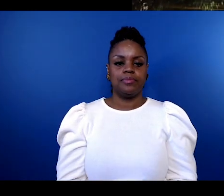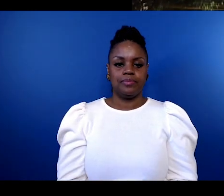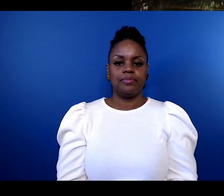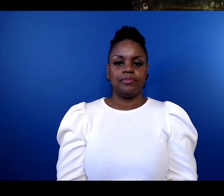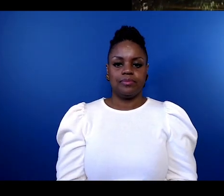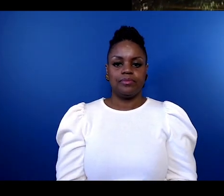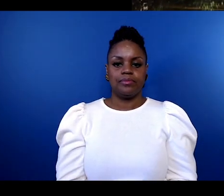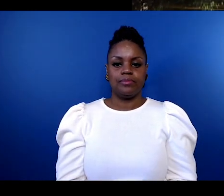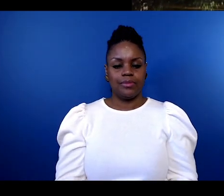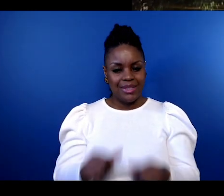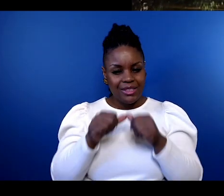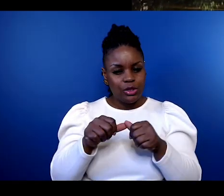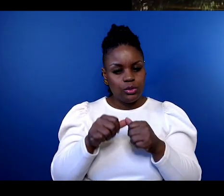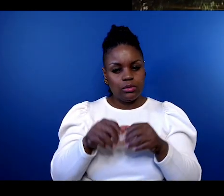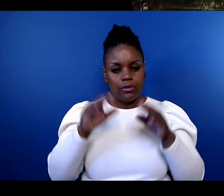turn the head to the left,